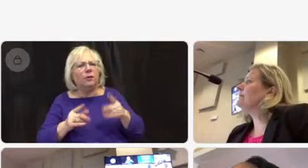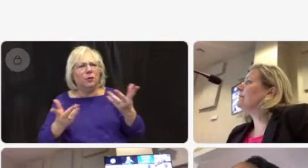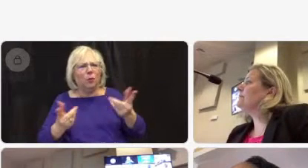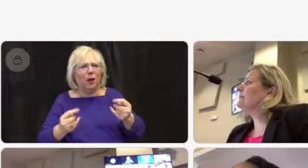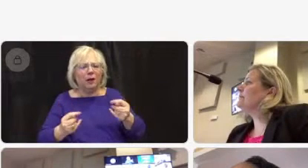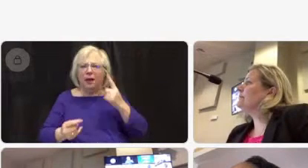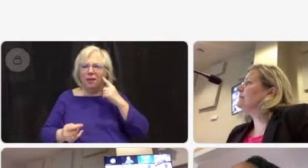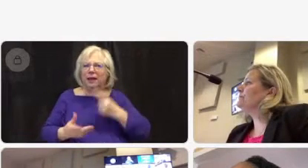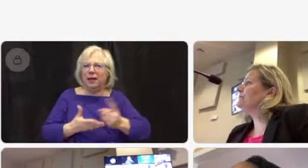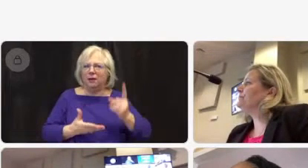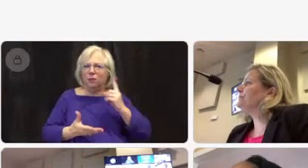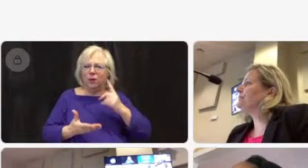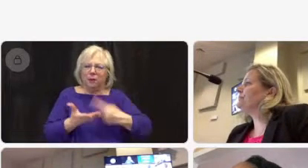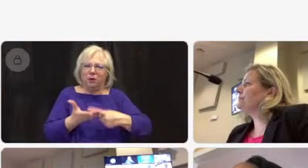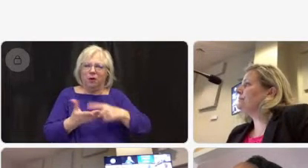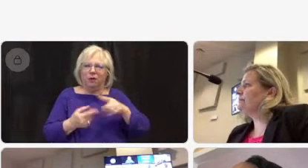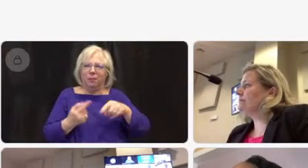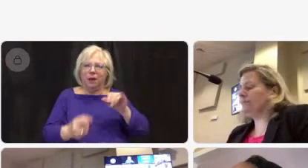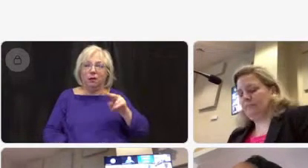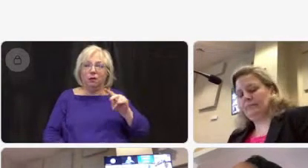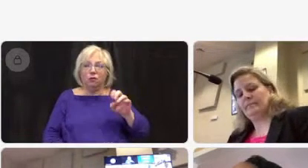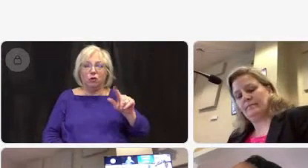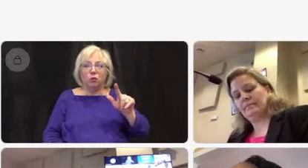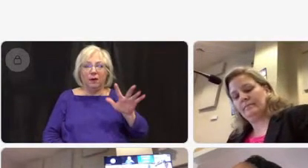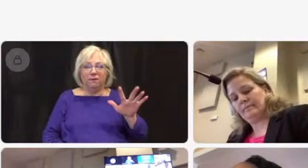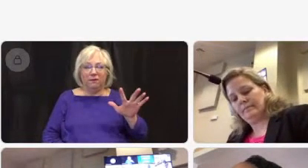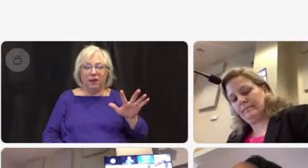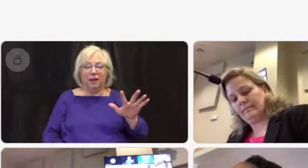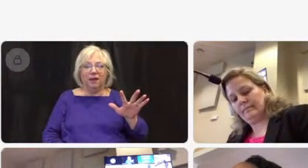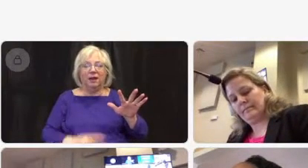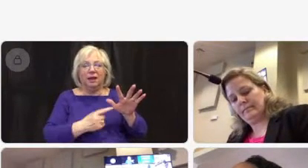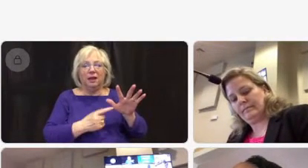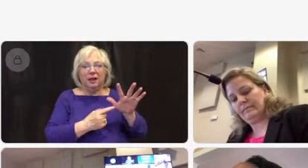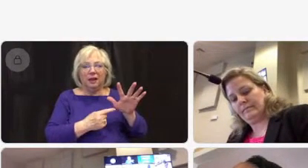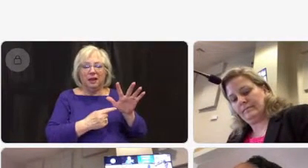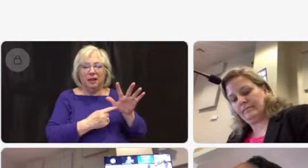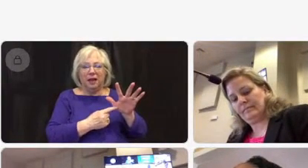last week we talked about June 25th being two